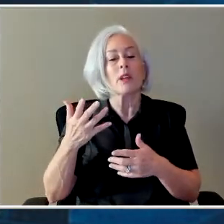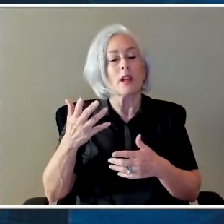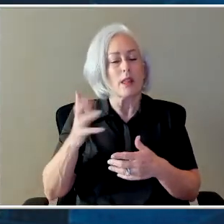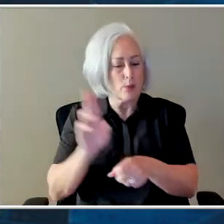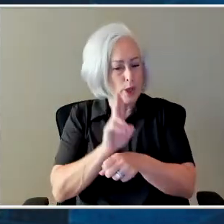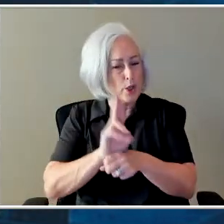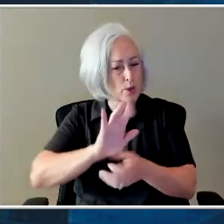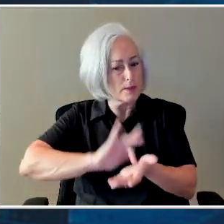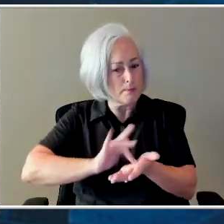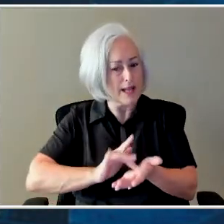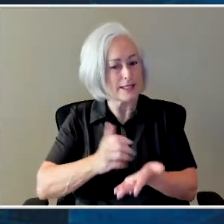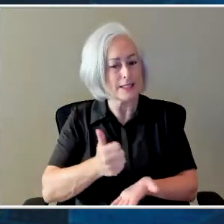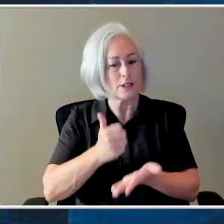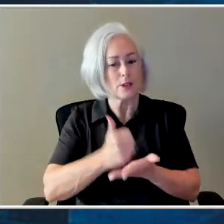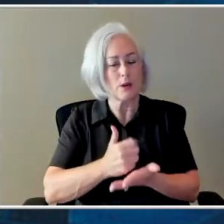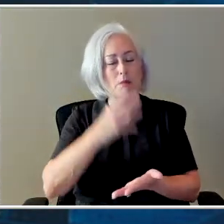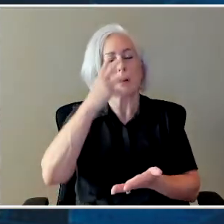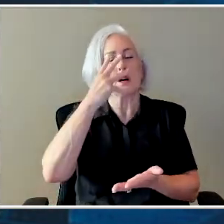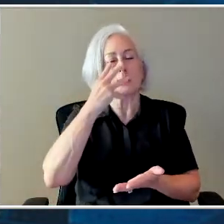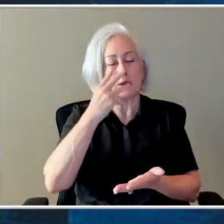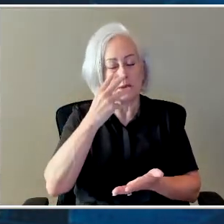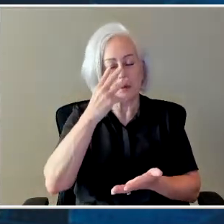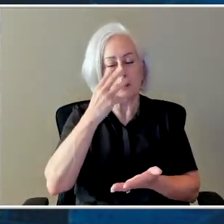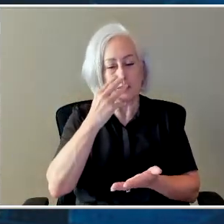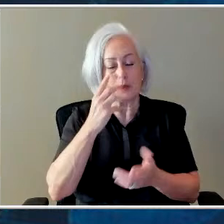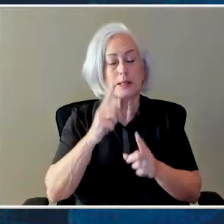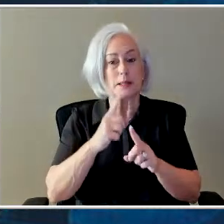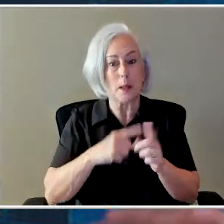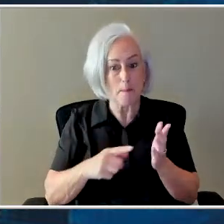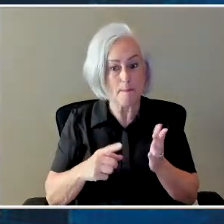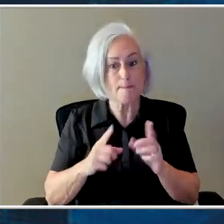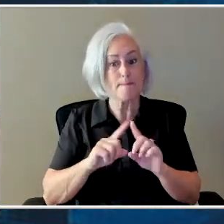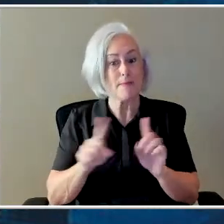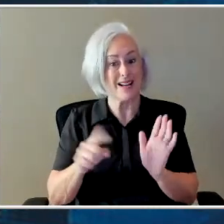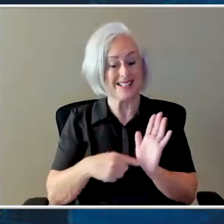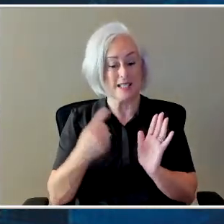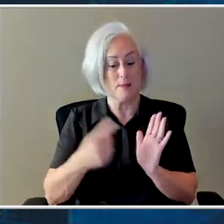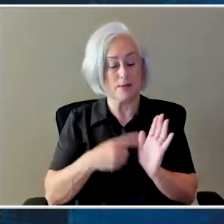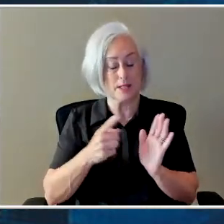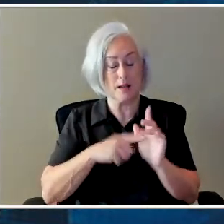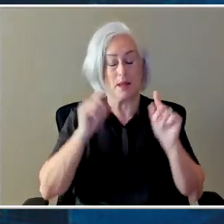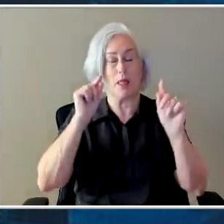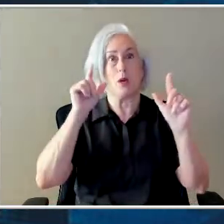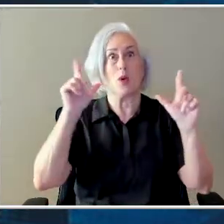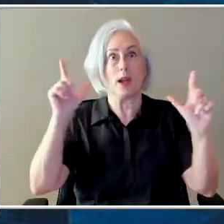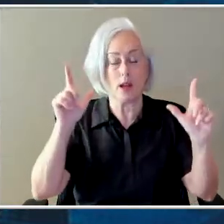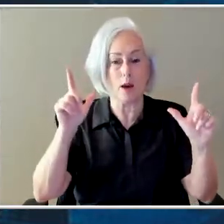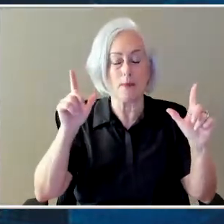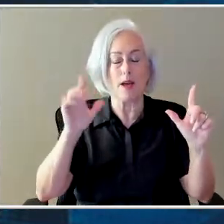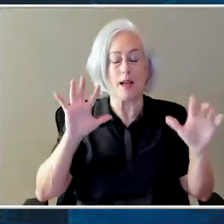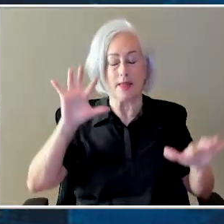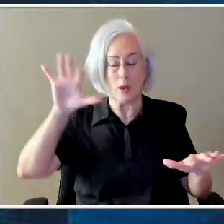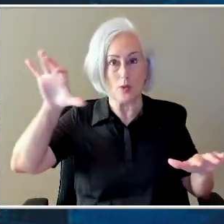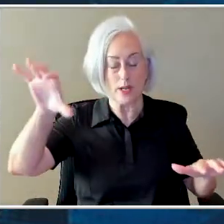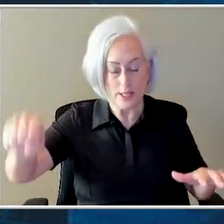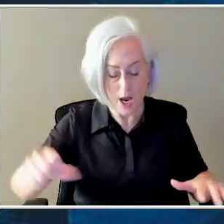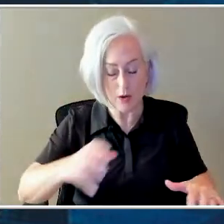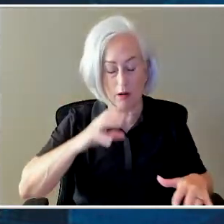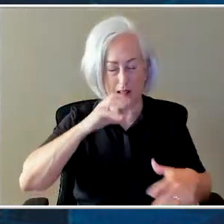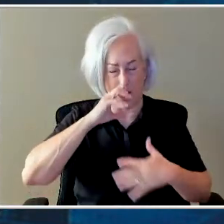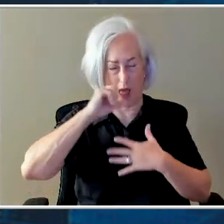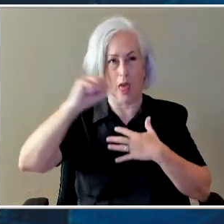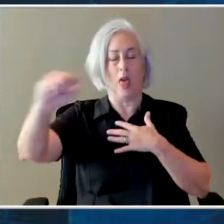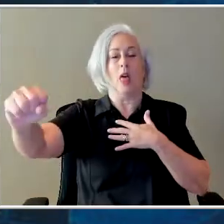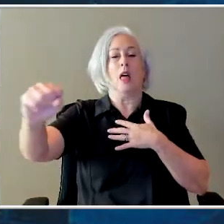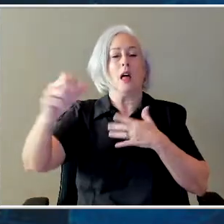in. That doesn't mean that they're doing that on purpose. It is just a natural reflex to reach up and be like, I don't want this tube in my mouth, and that sort